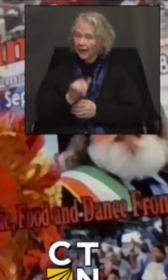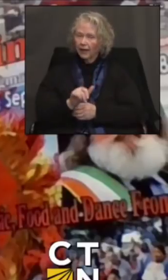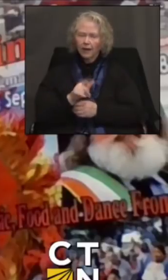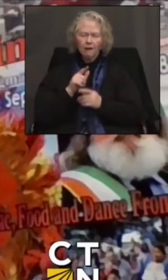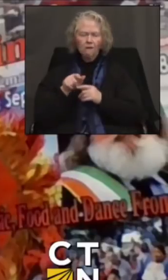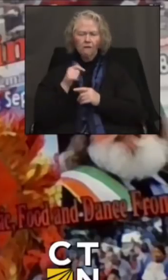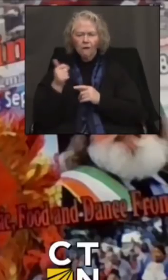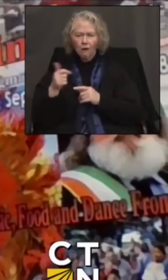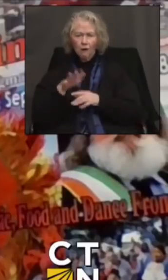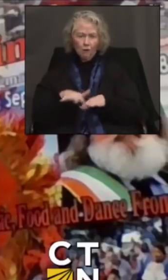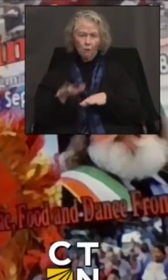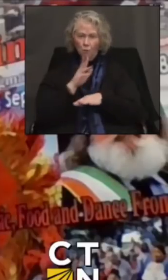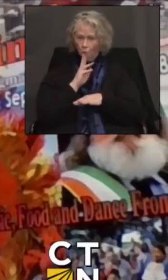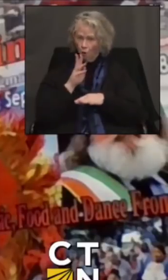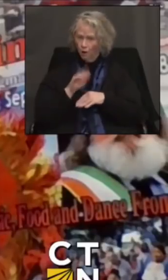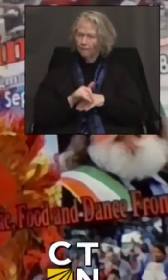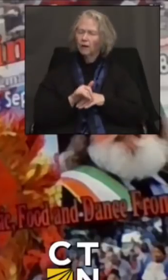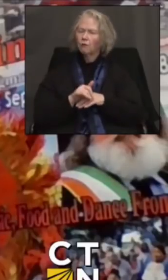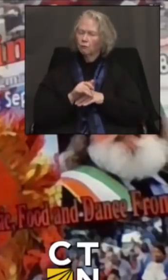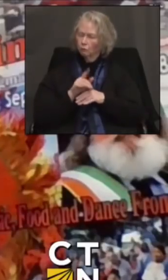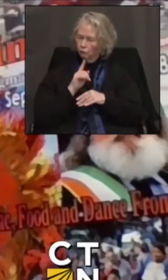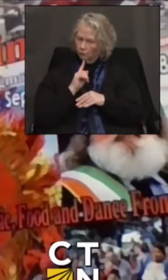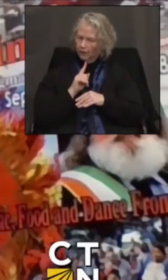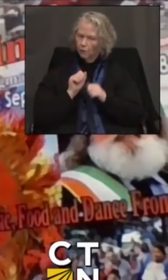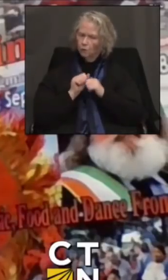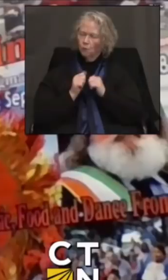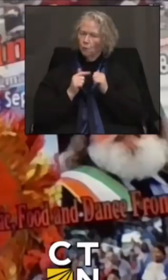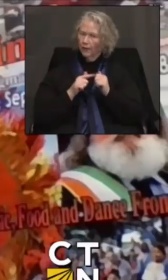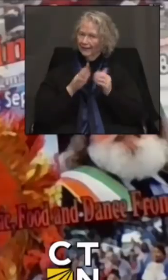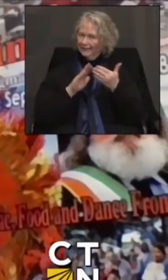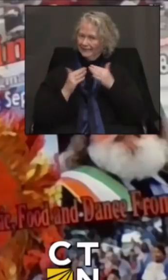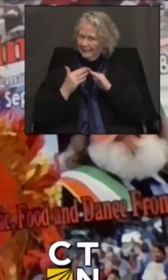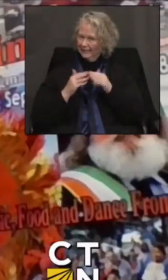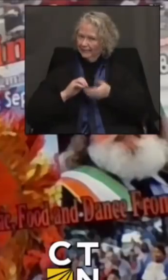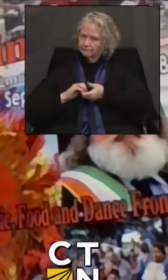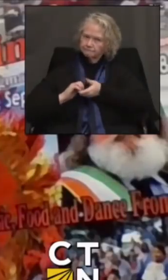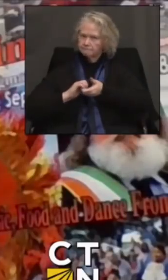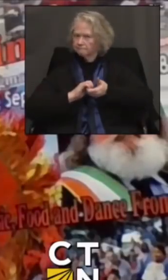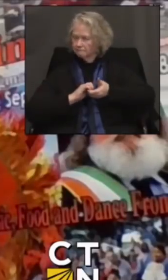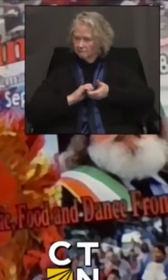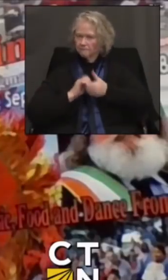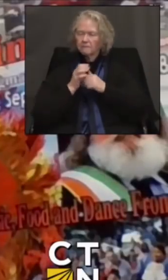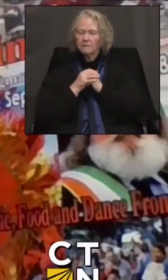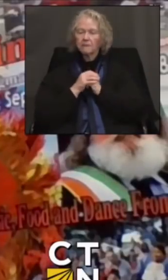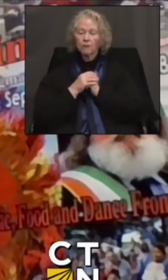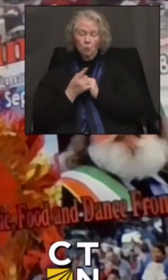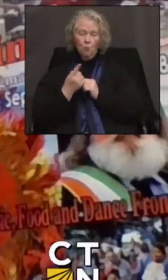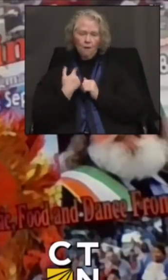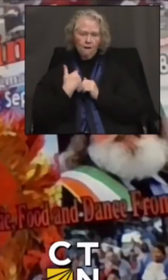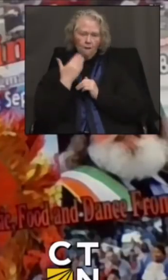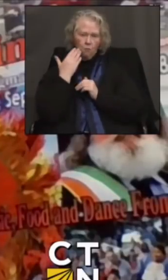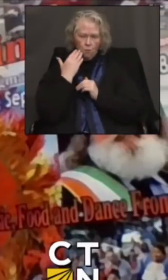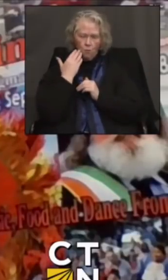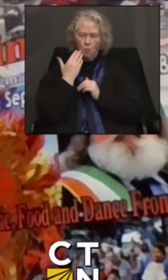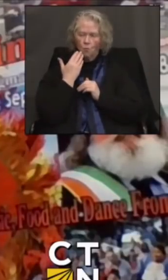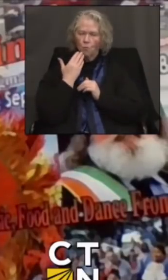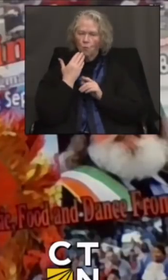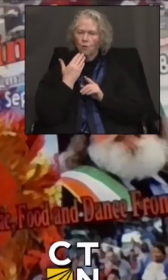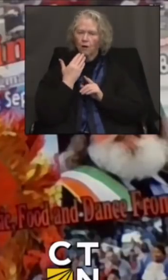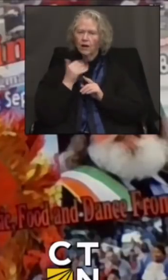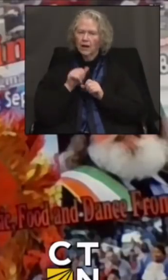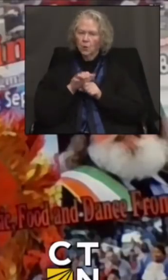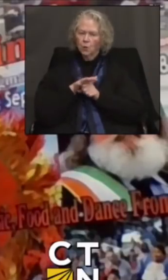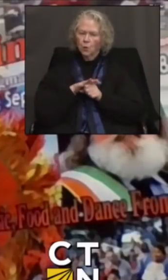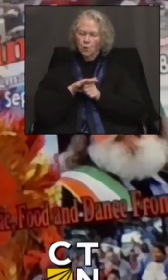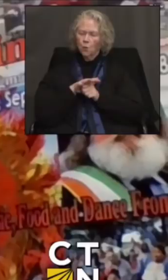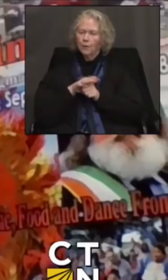been doing an excellent job in conjunction with the city of Waterbury. One that I'm very familiar with is the local